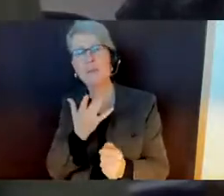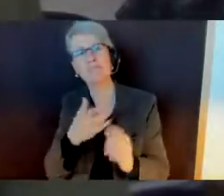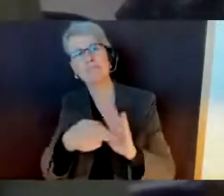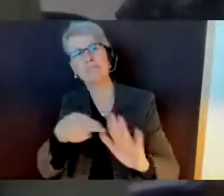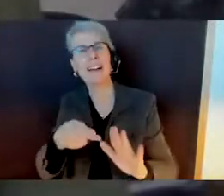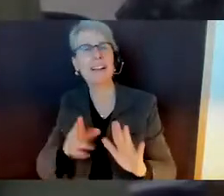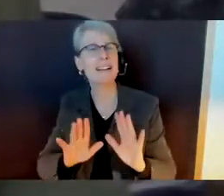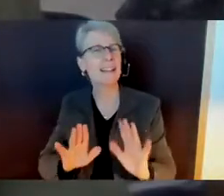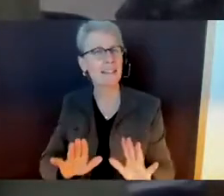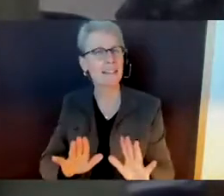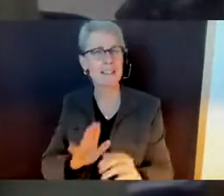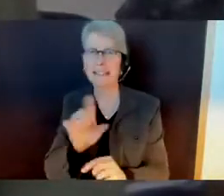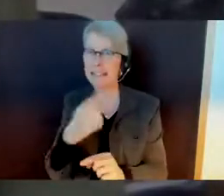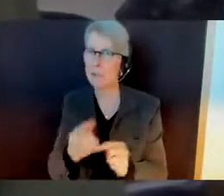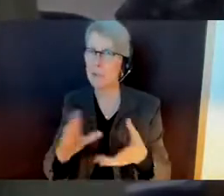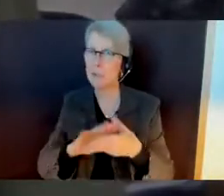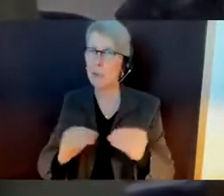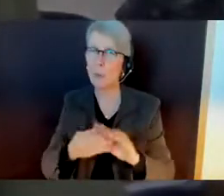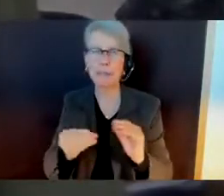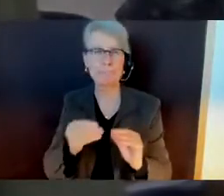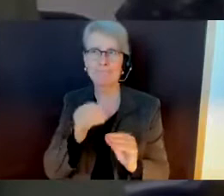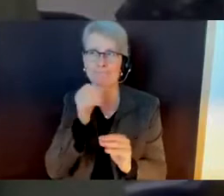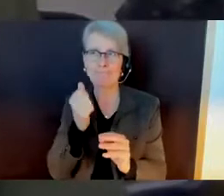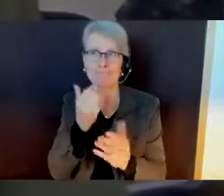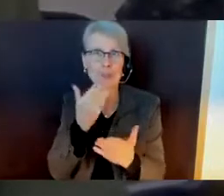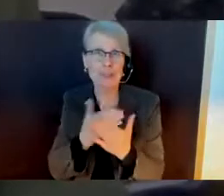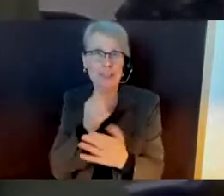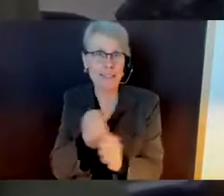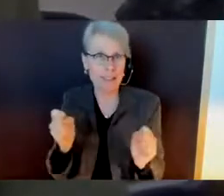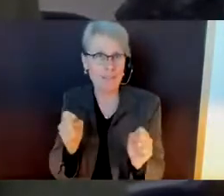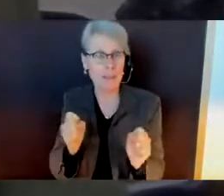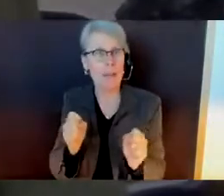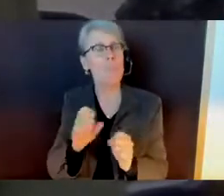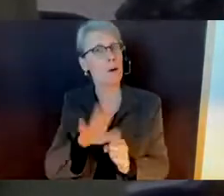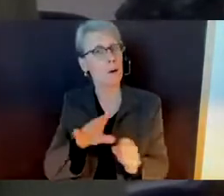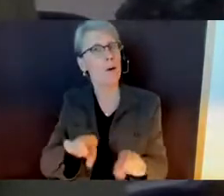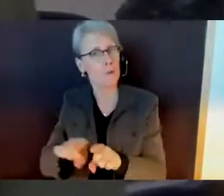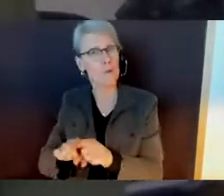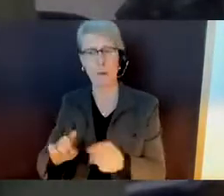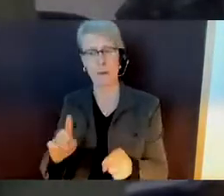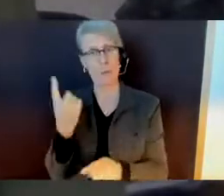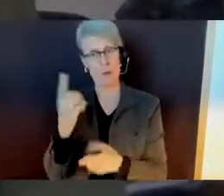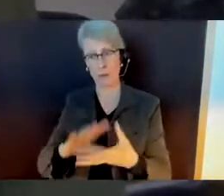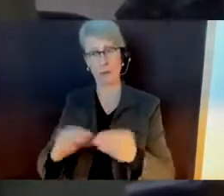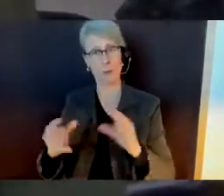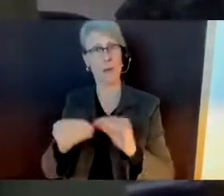However, there is power also in narrating a single